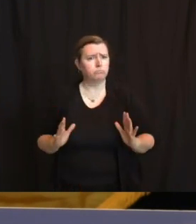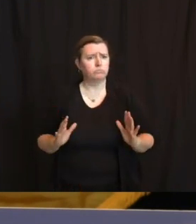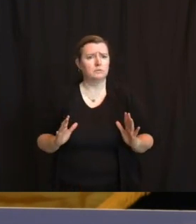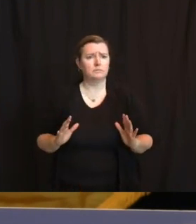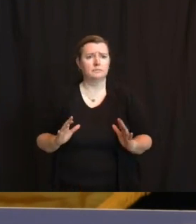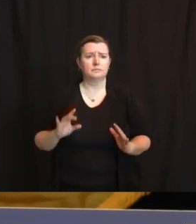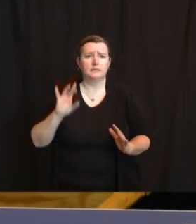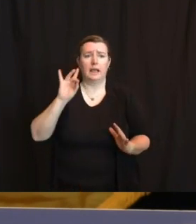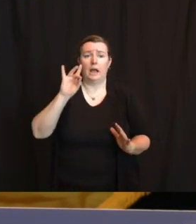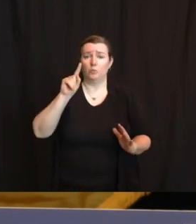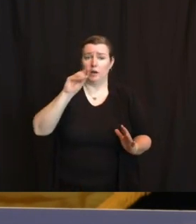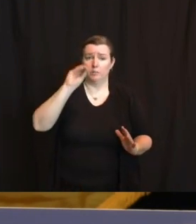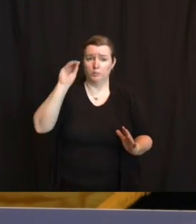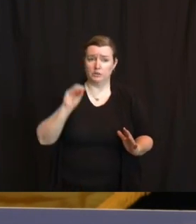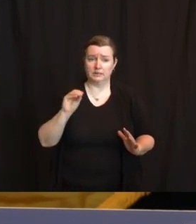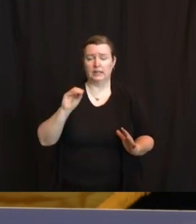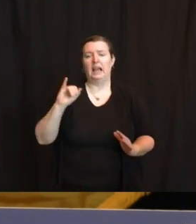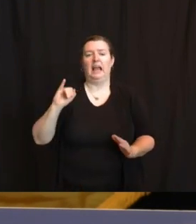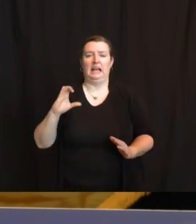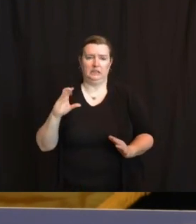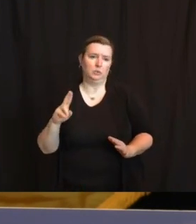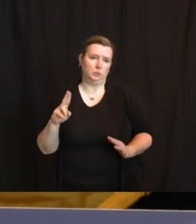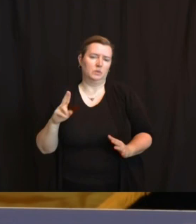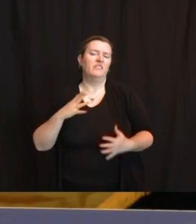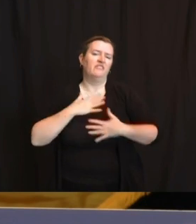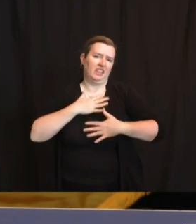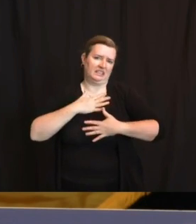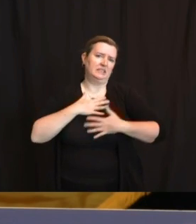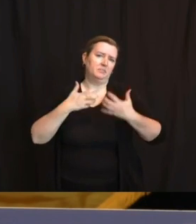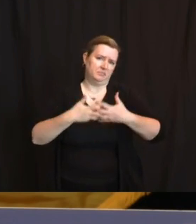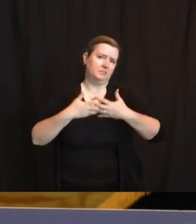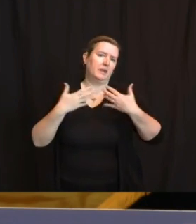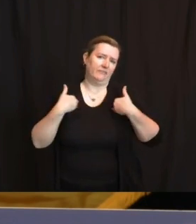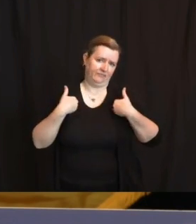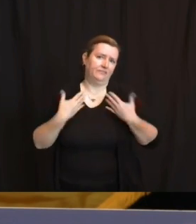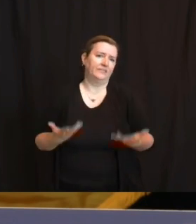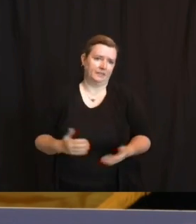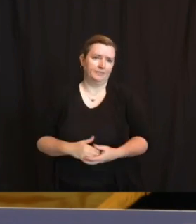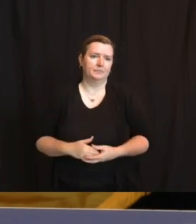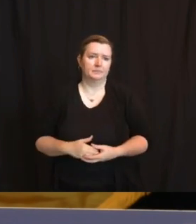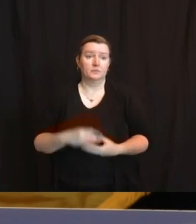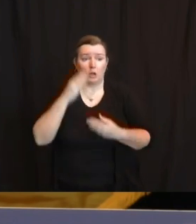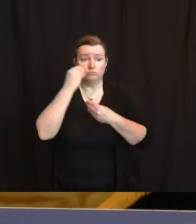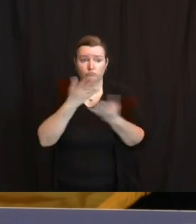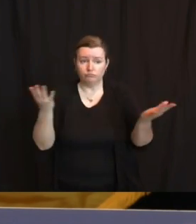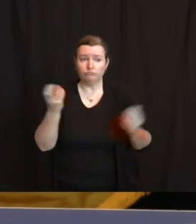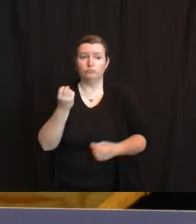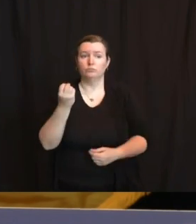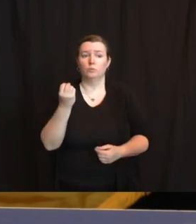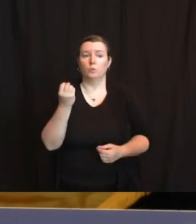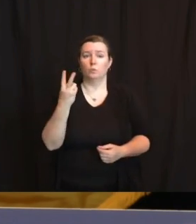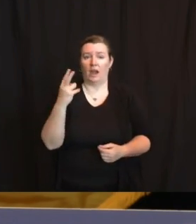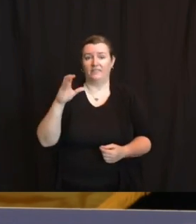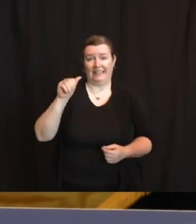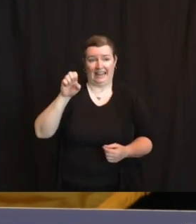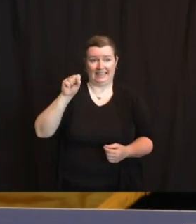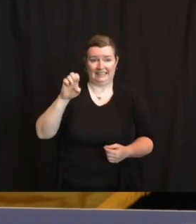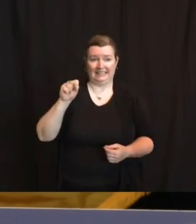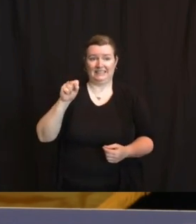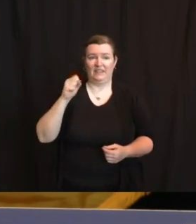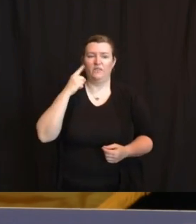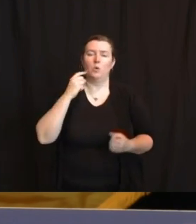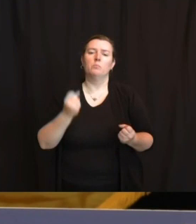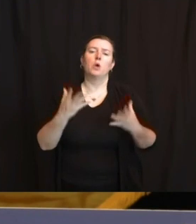ventilators. Today, we are reporting 12 cases of multisystem inflammatory